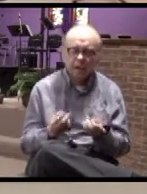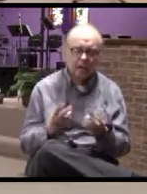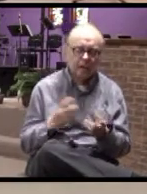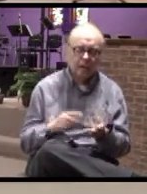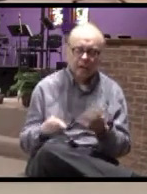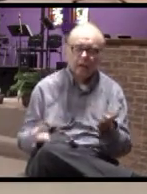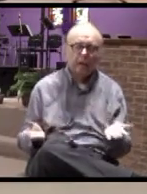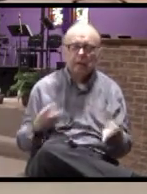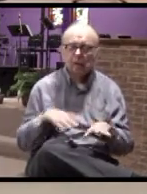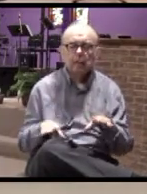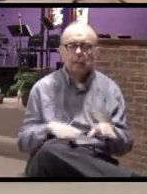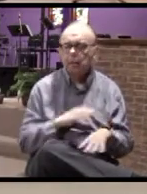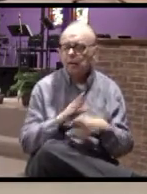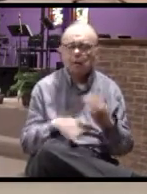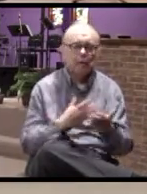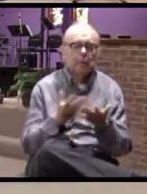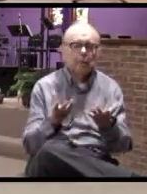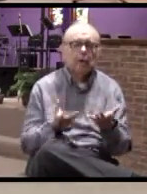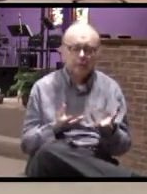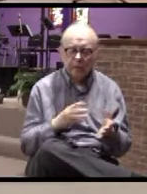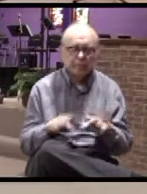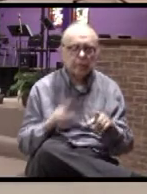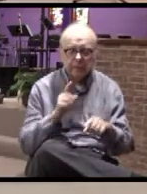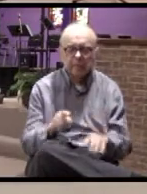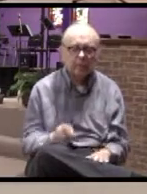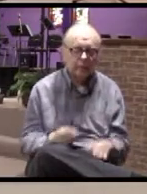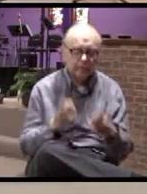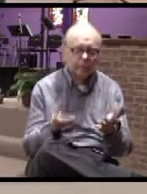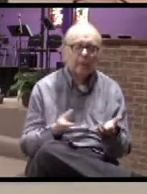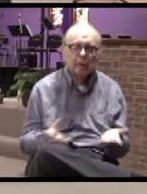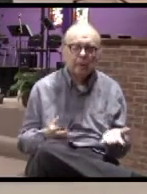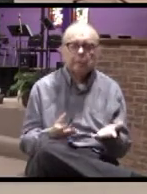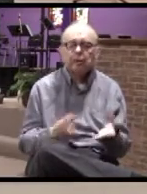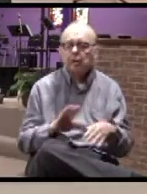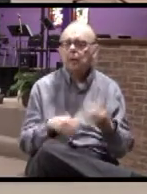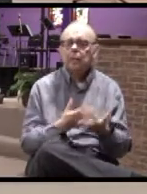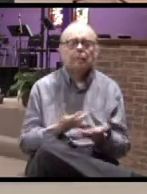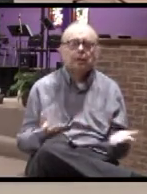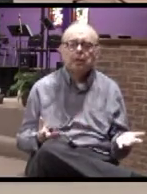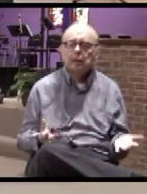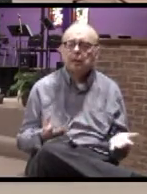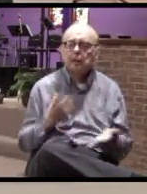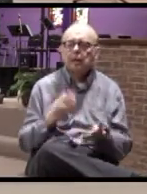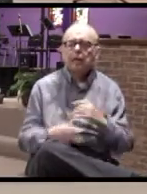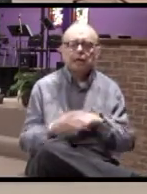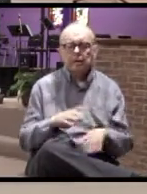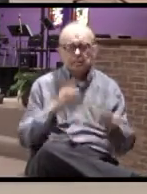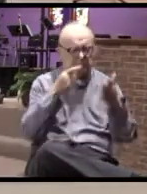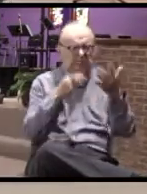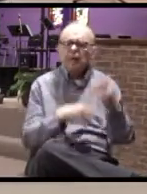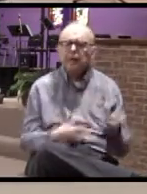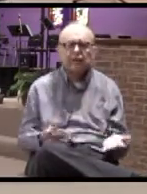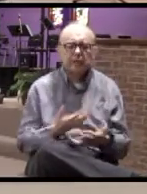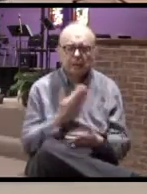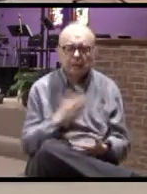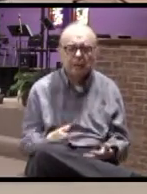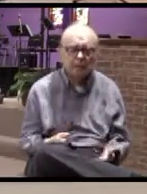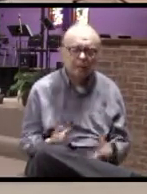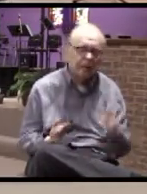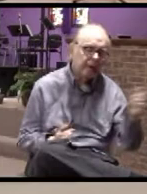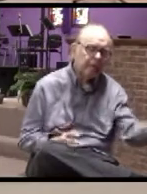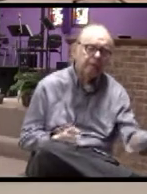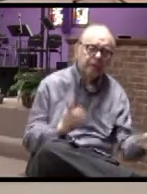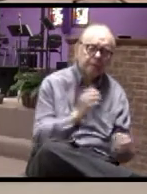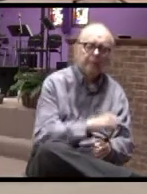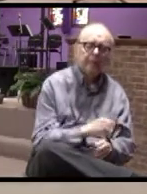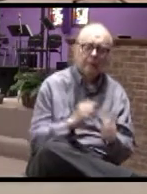So-and-so, here's what they, all they want to do to you. All they want to do. Here's what they've done. And then they go over here,